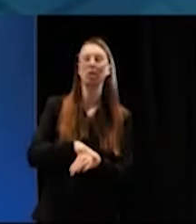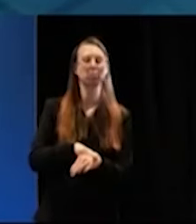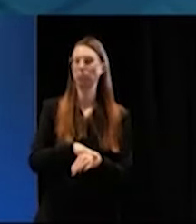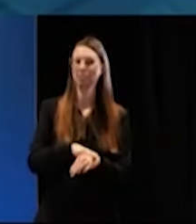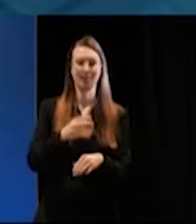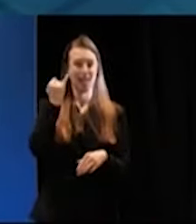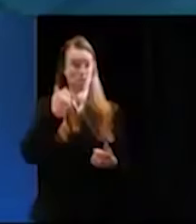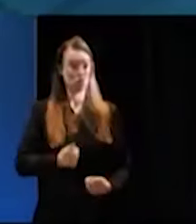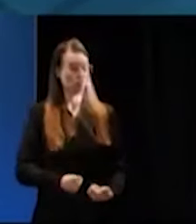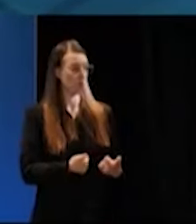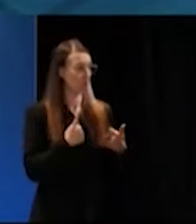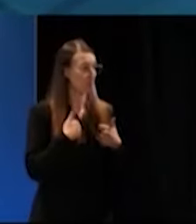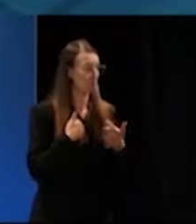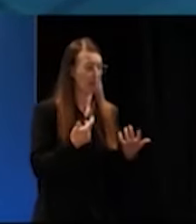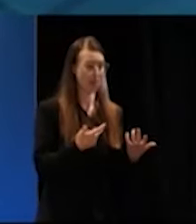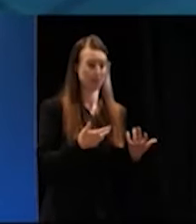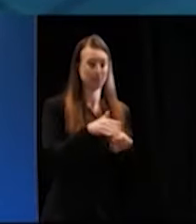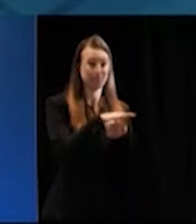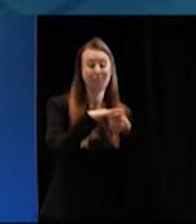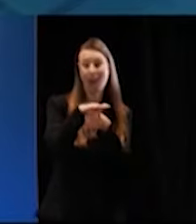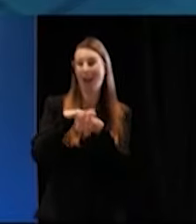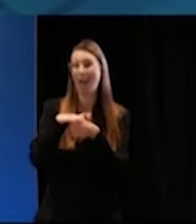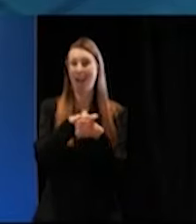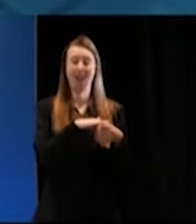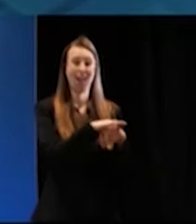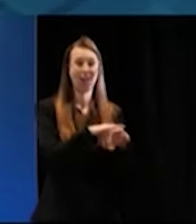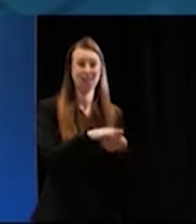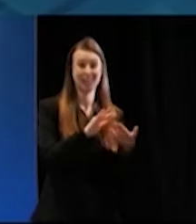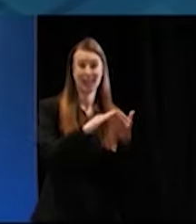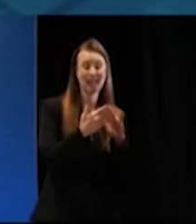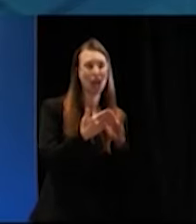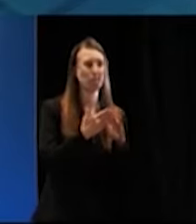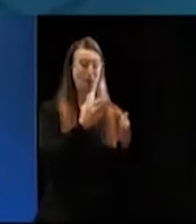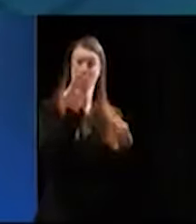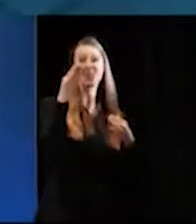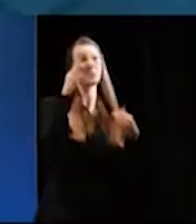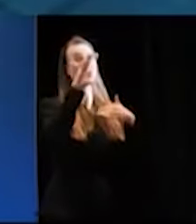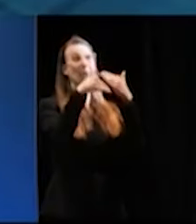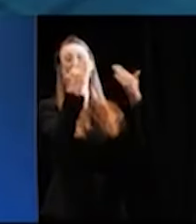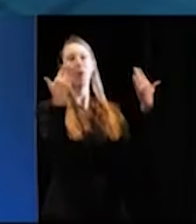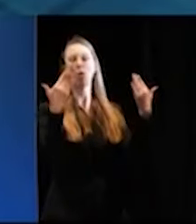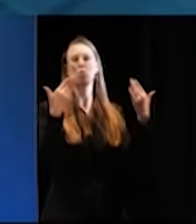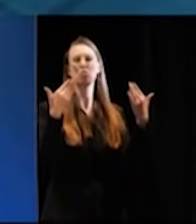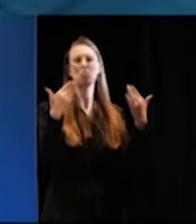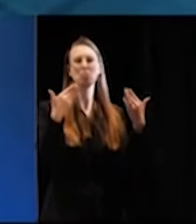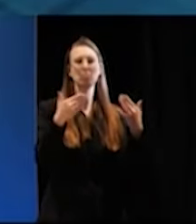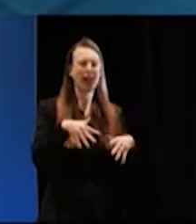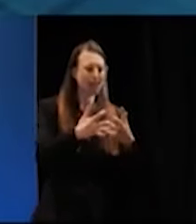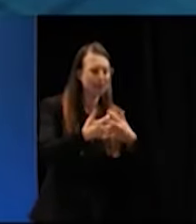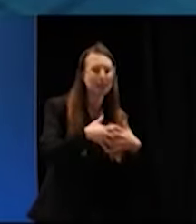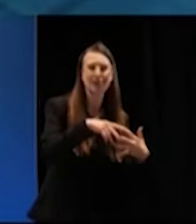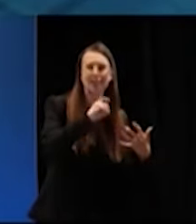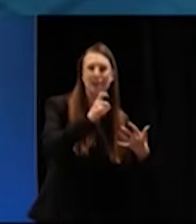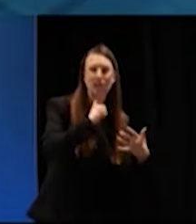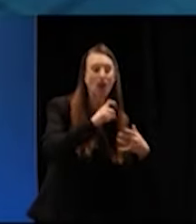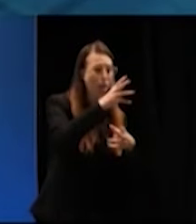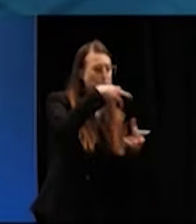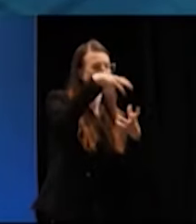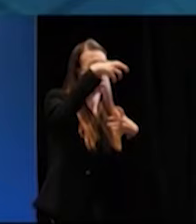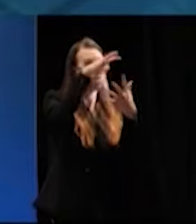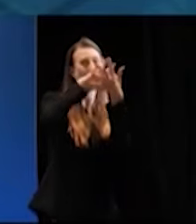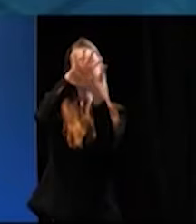towns, there were no blue skies. The skies were filled with the smoke that came out of the steel plants. And nobody questioned